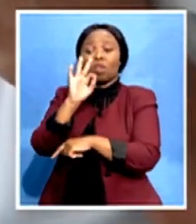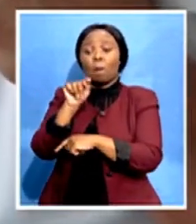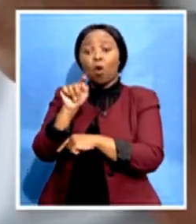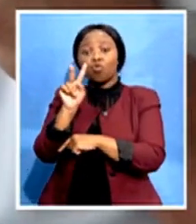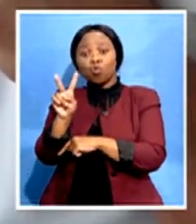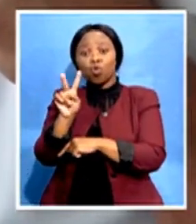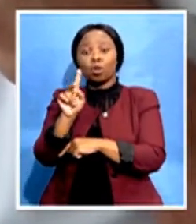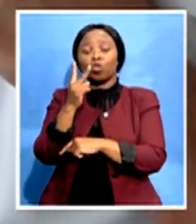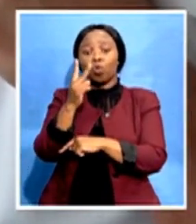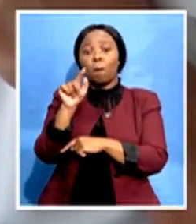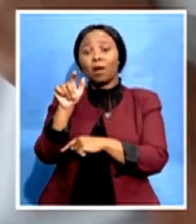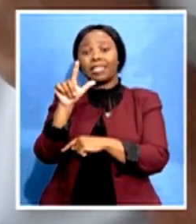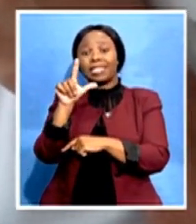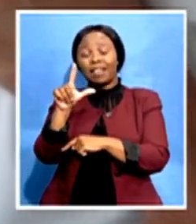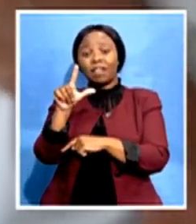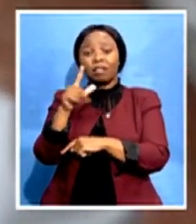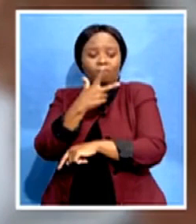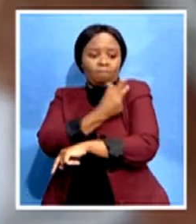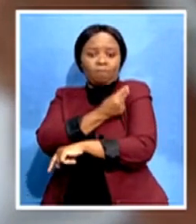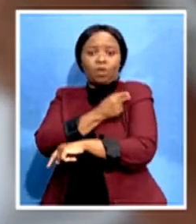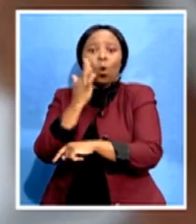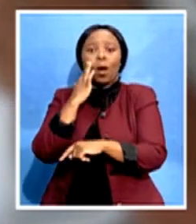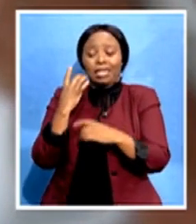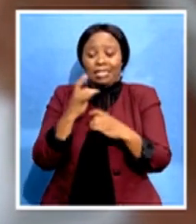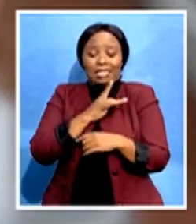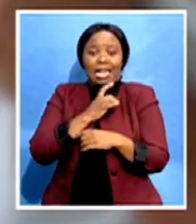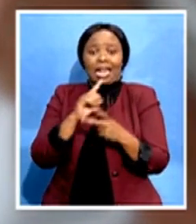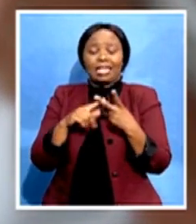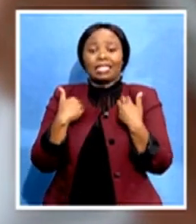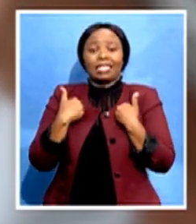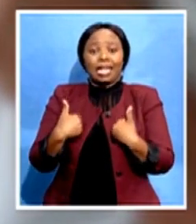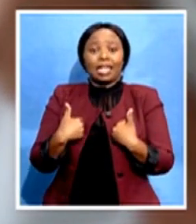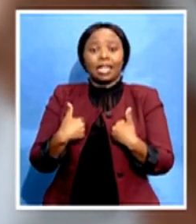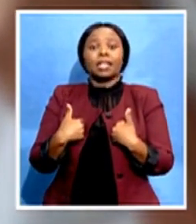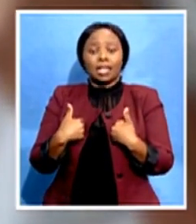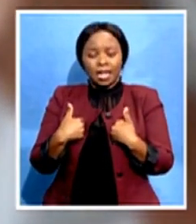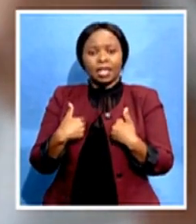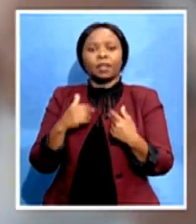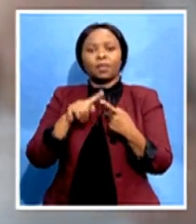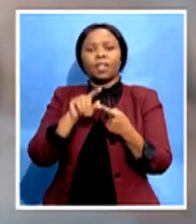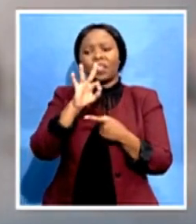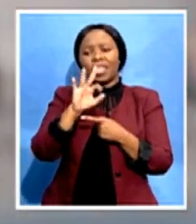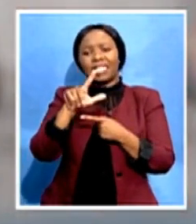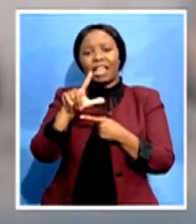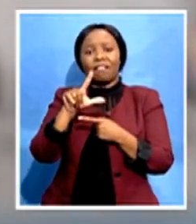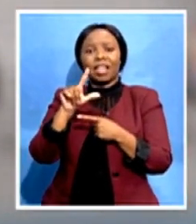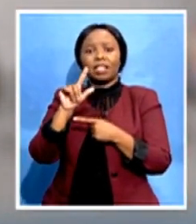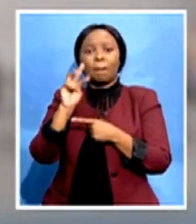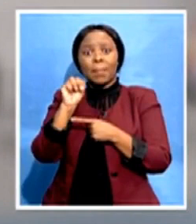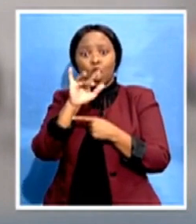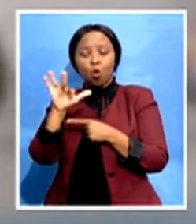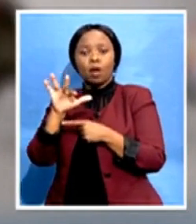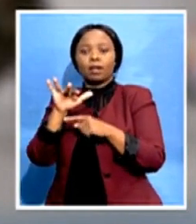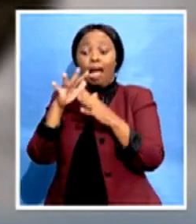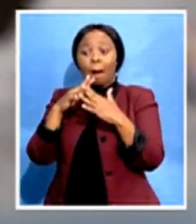on Saturday and Sunday respectively, with at least 37 million Americans fully vaccinated, or around 107